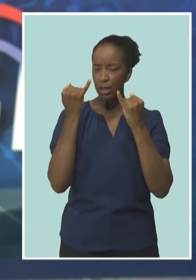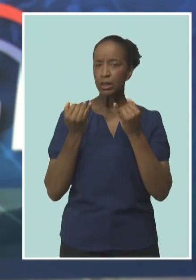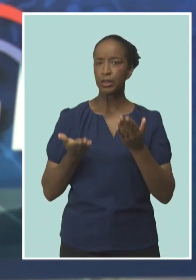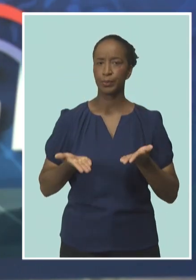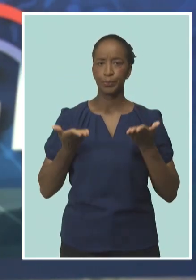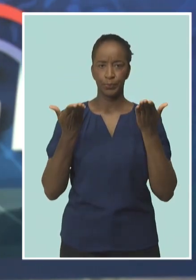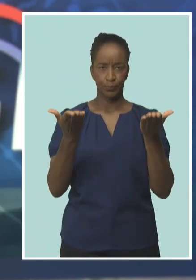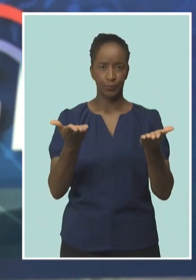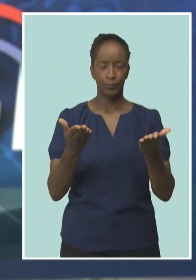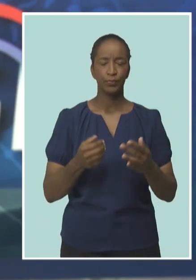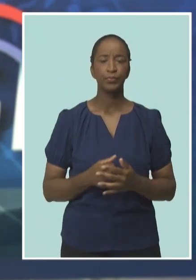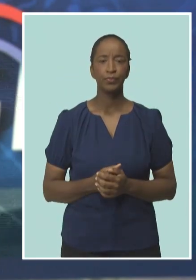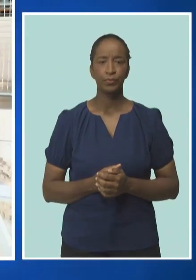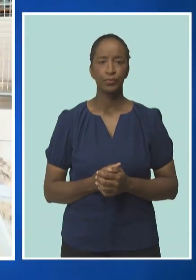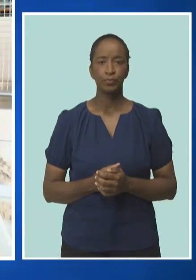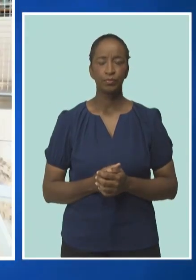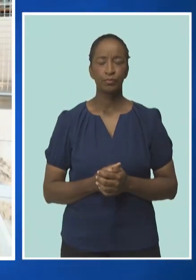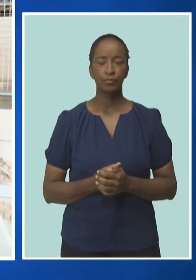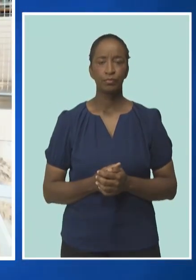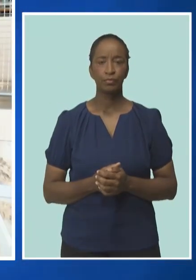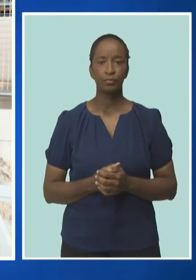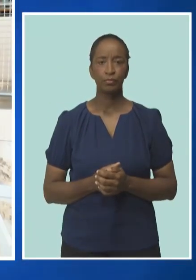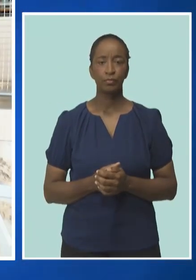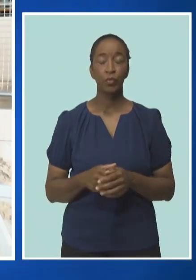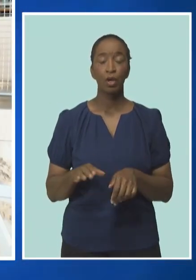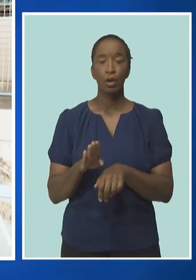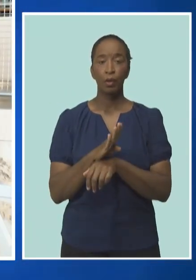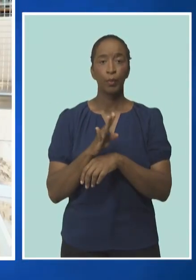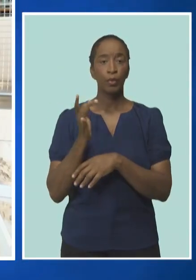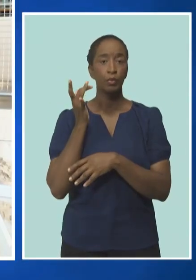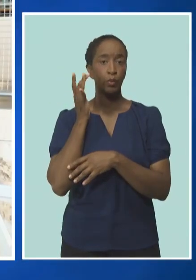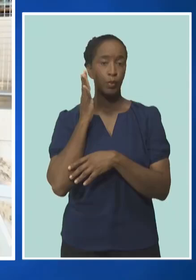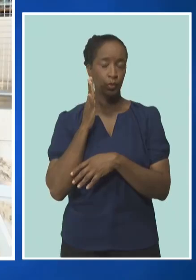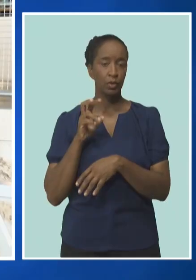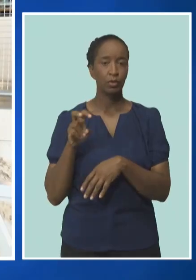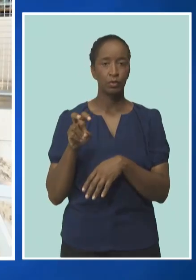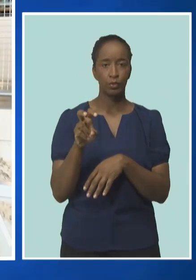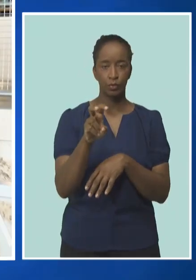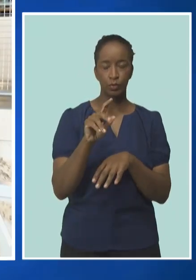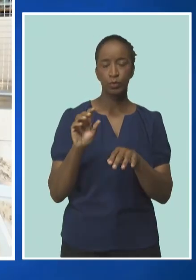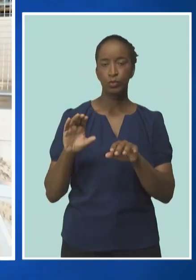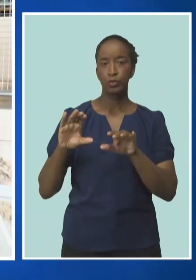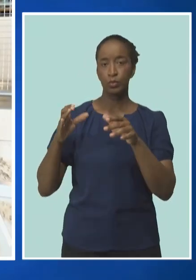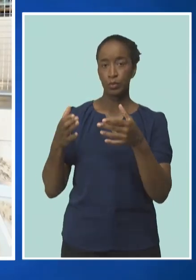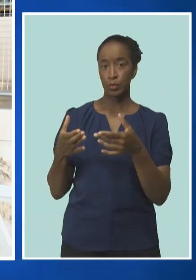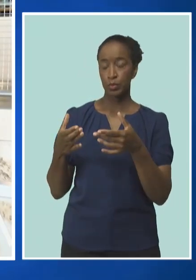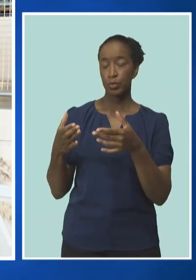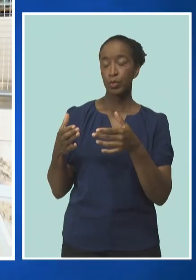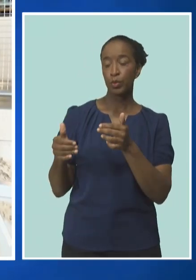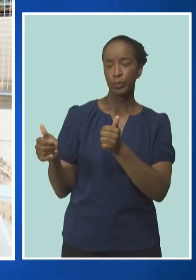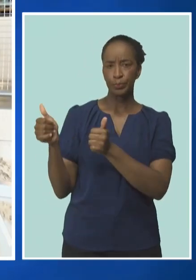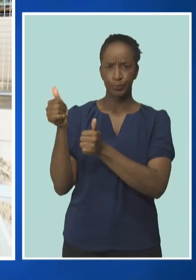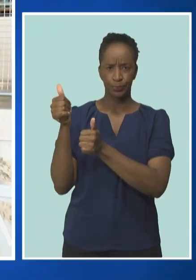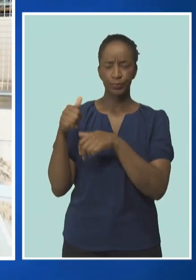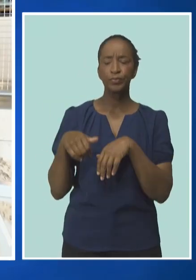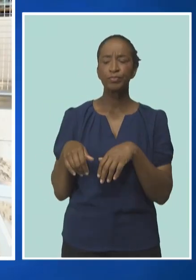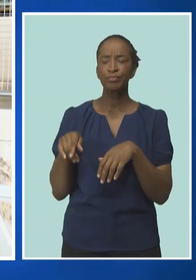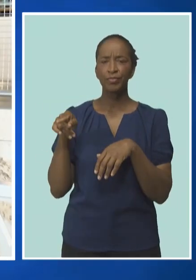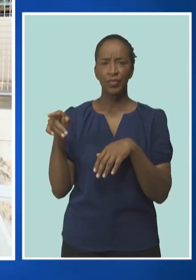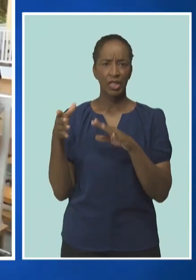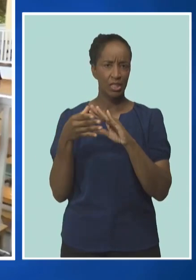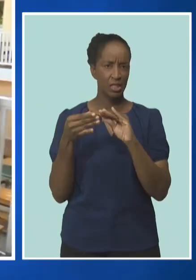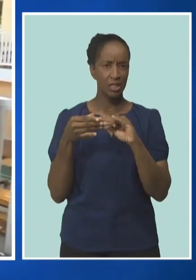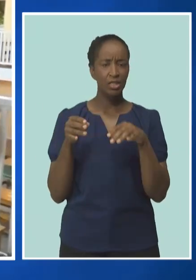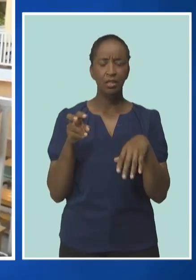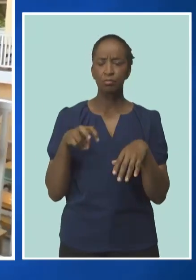that story. The Barbados Hotel and Tourism Association chairman, Javon Griffith, says tourism remains